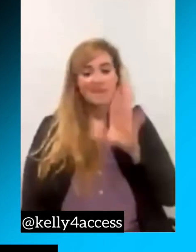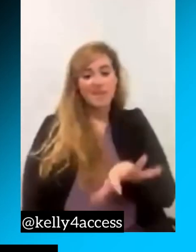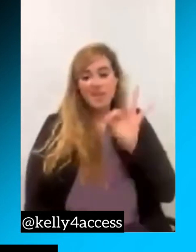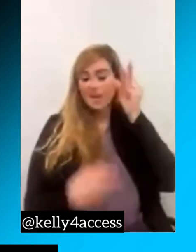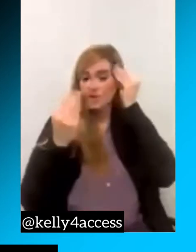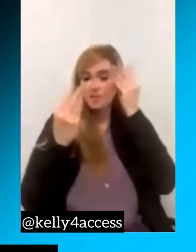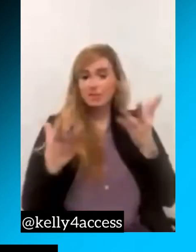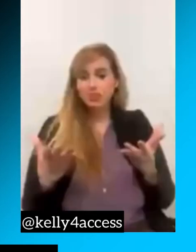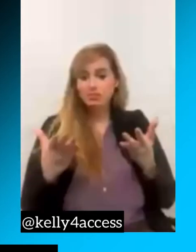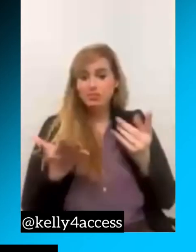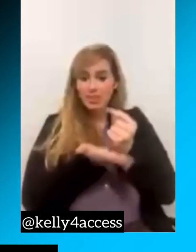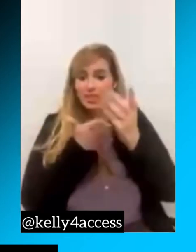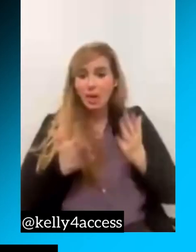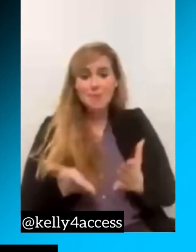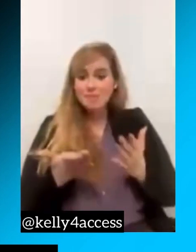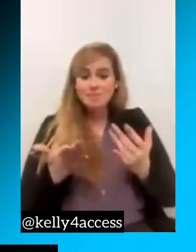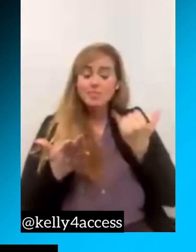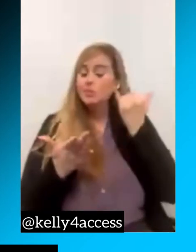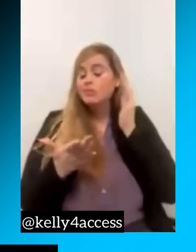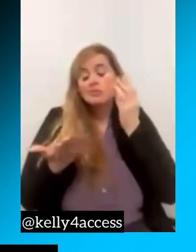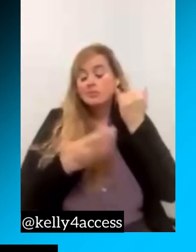the kind of Okay.